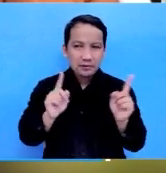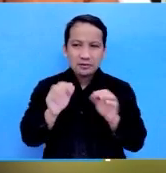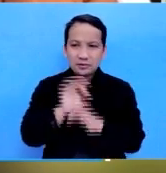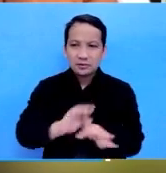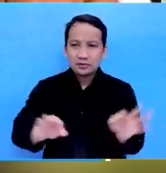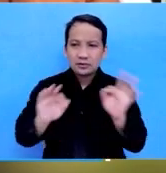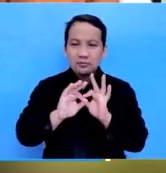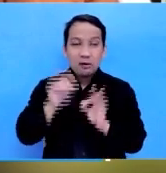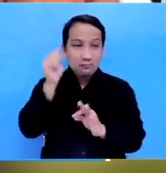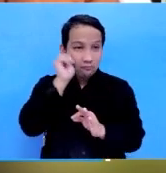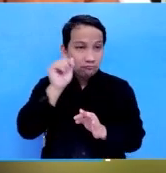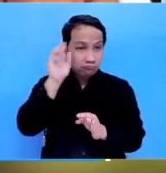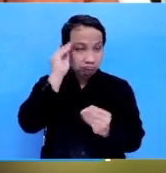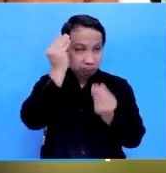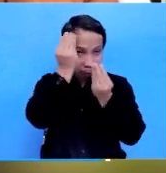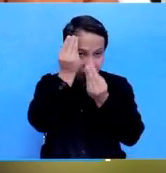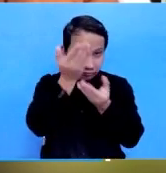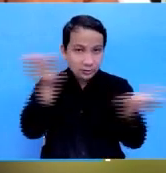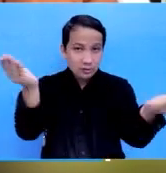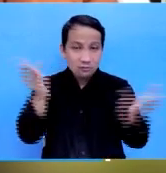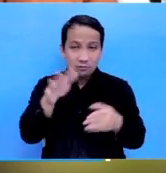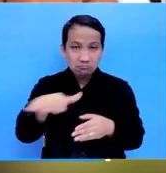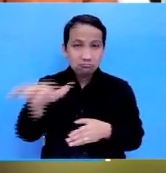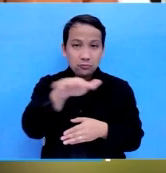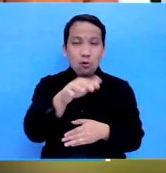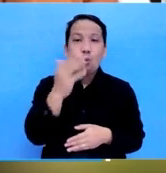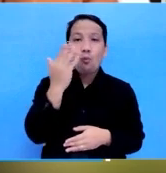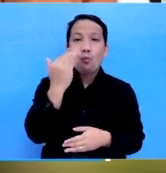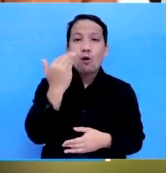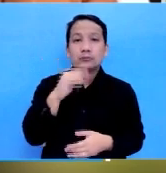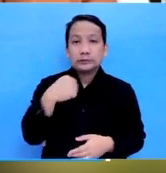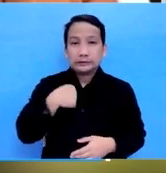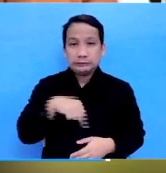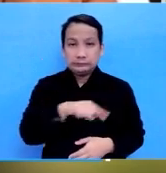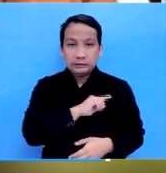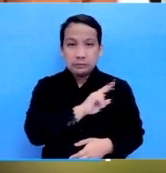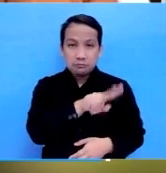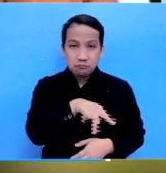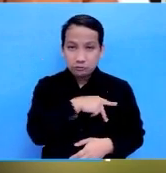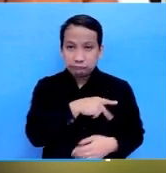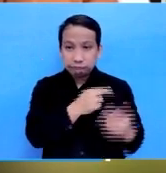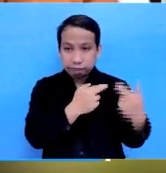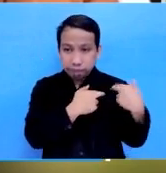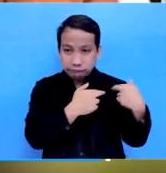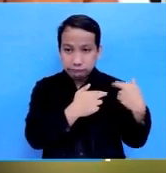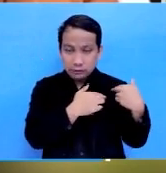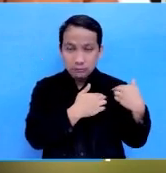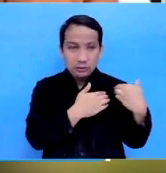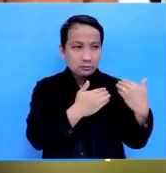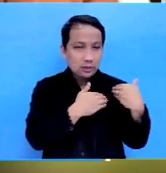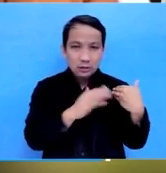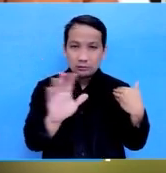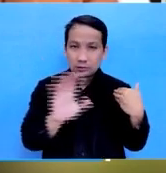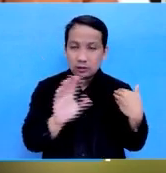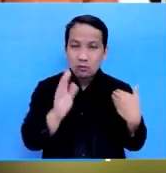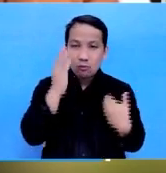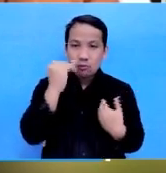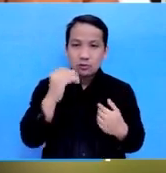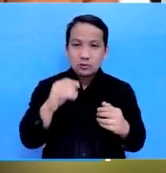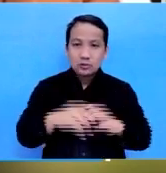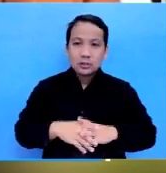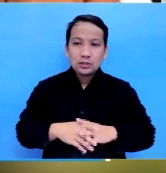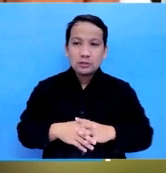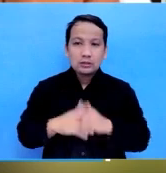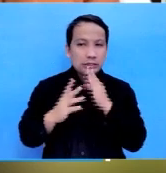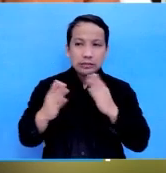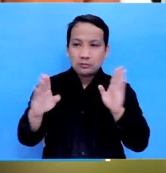raise awareness pa rin dahil personal responsibility here is very important. Dahil hindi tayo magsasarado ng